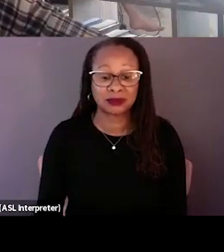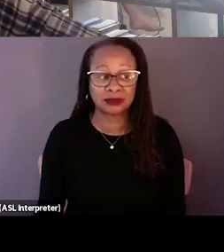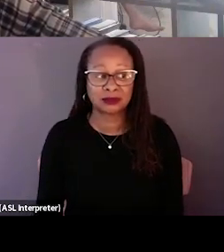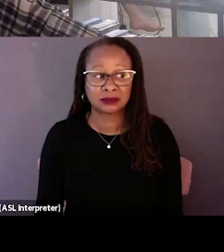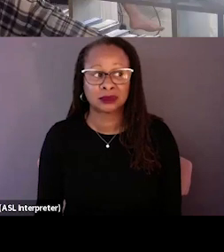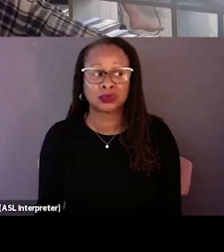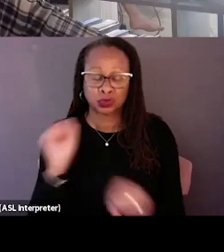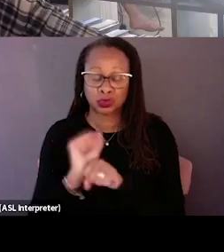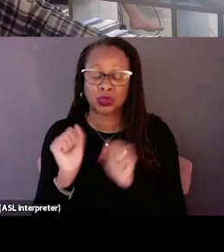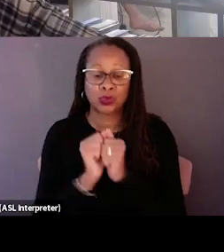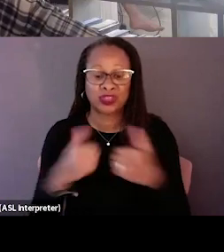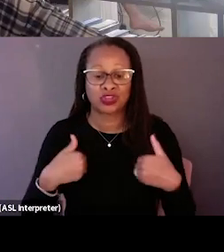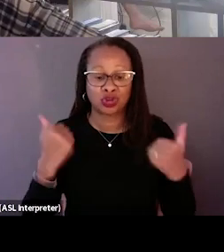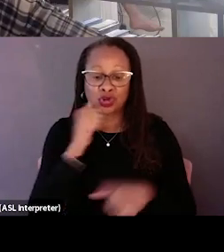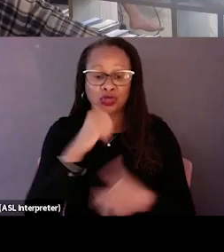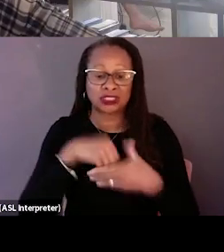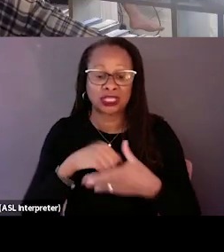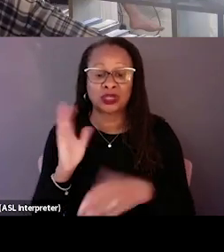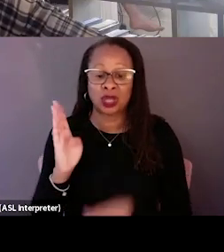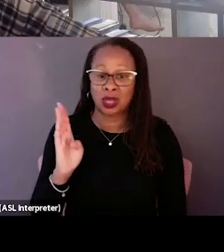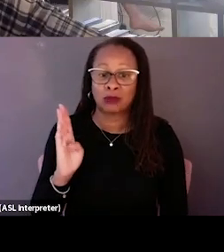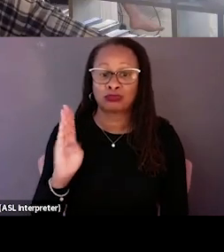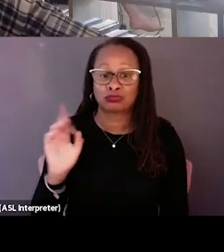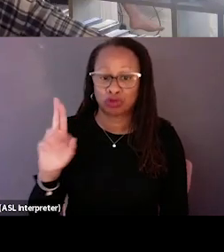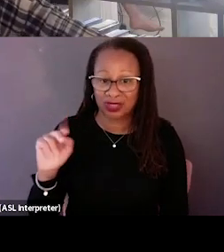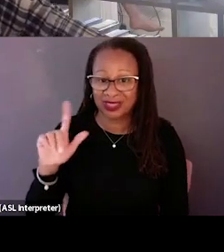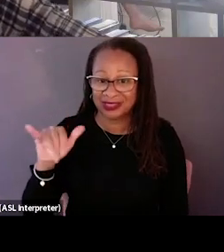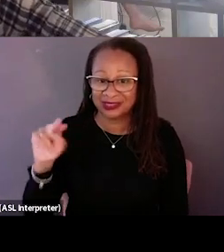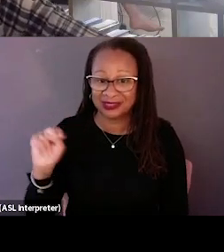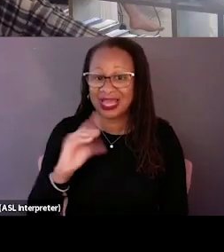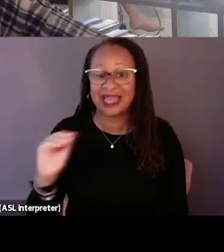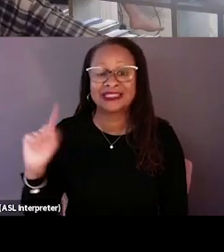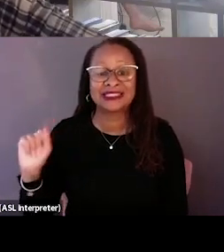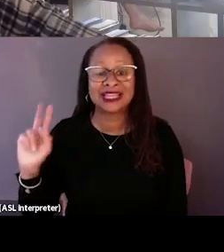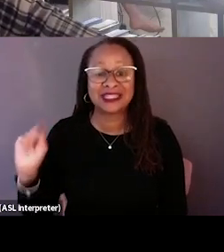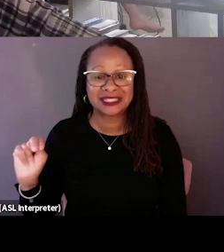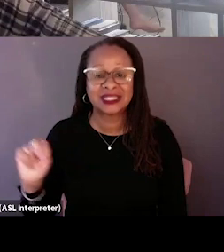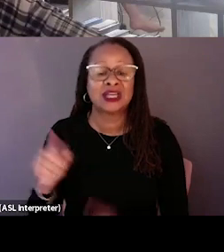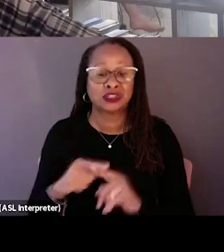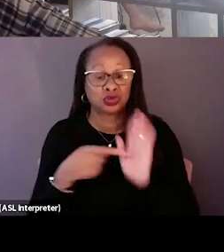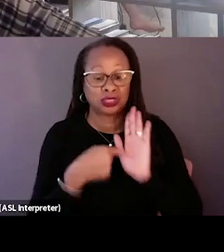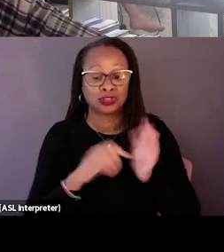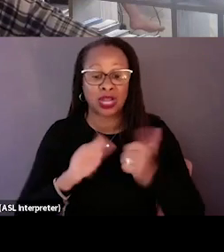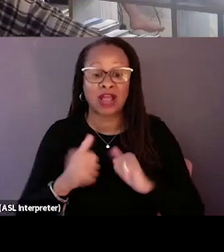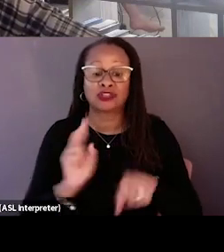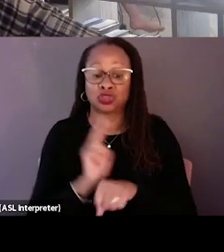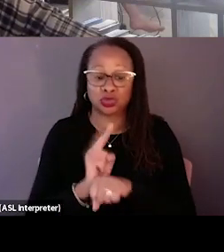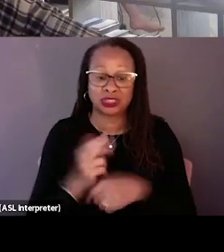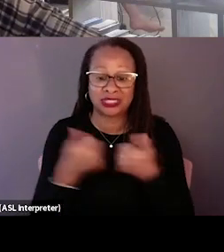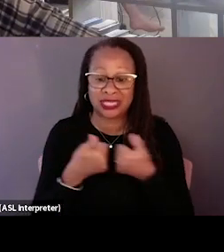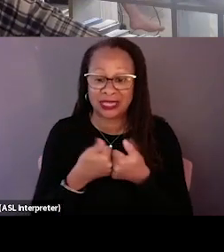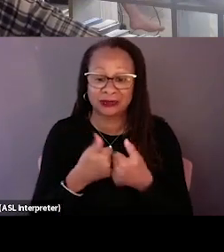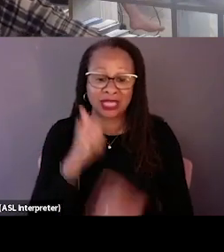work with young girls in Brooklyn and in Tennessee to demonstrate how they are using these games on a daily